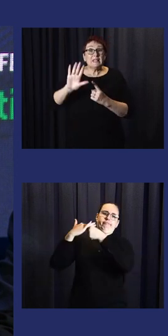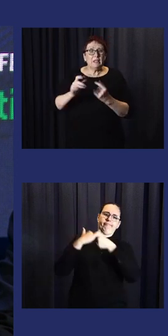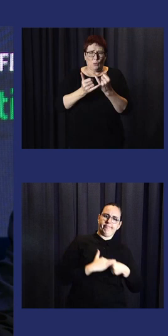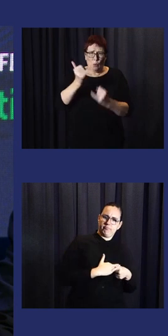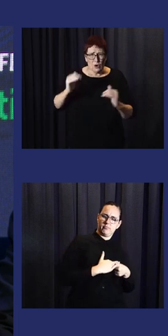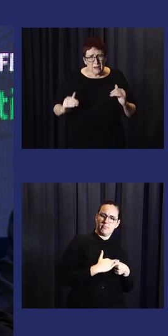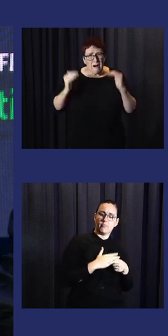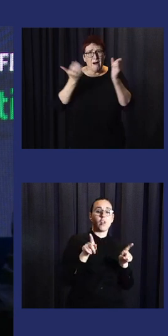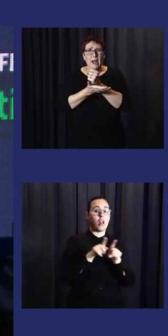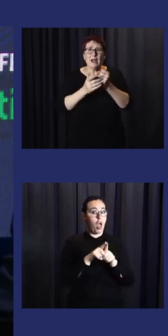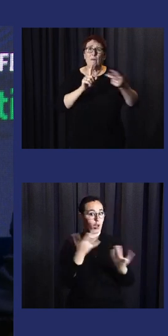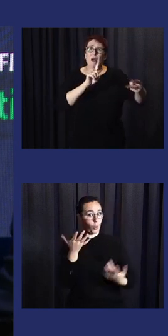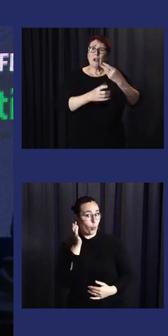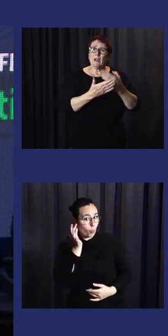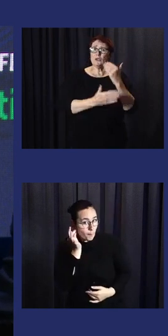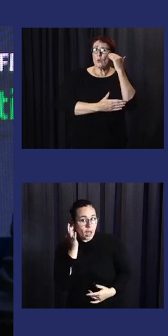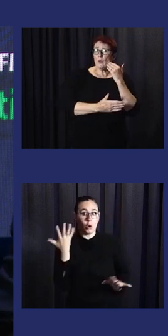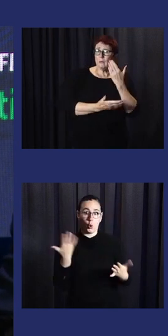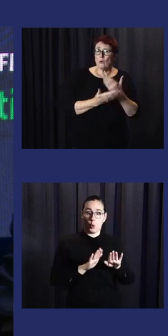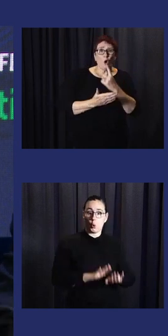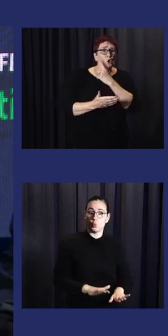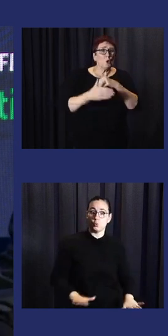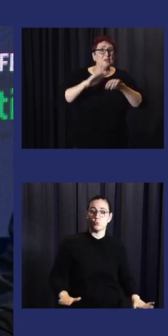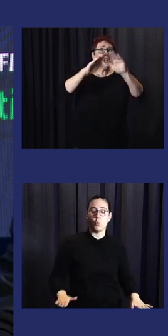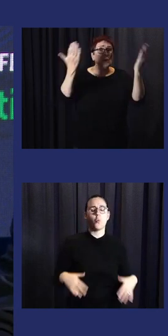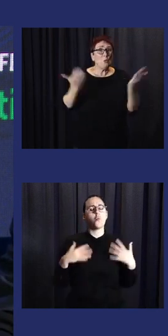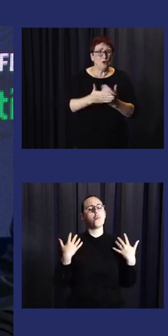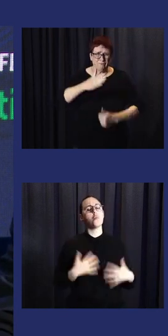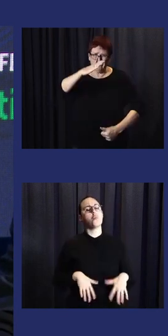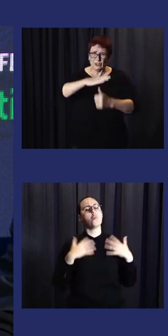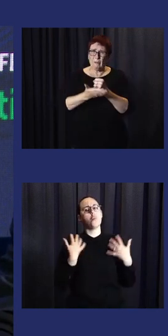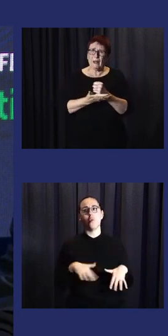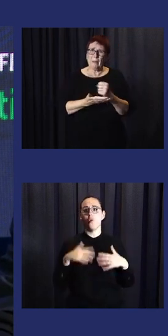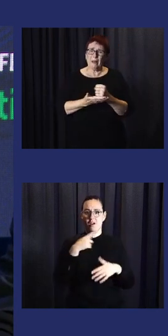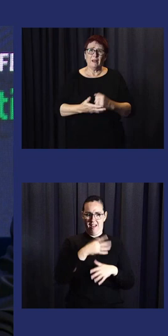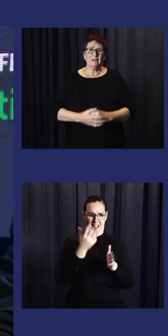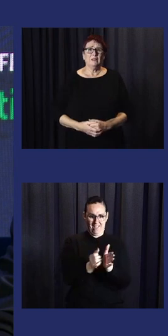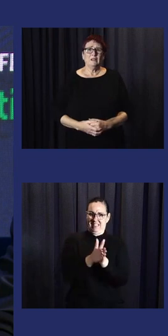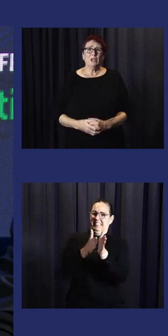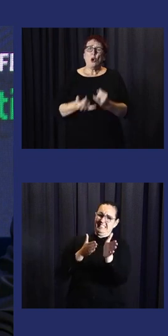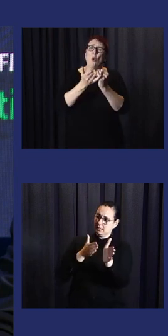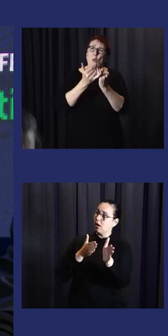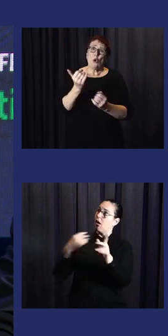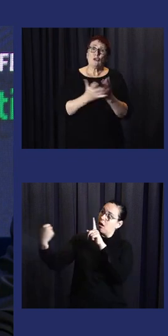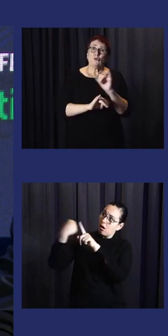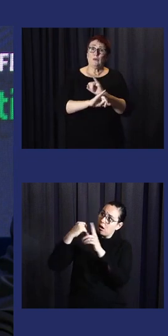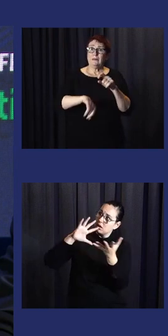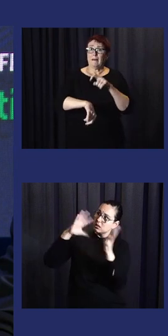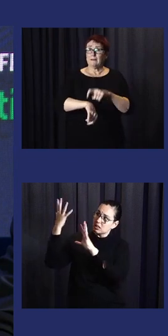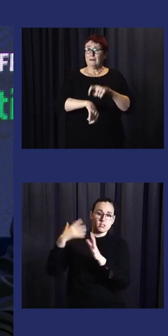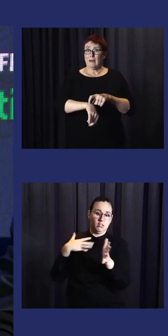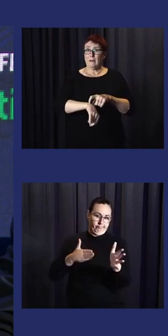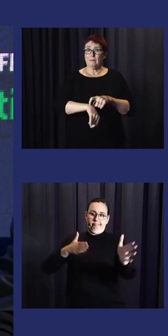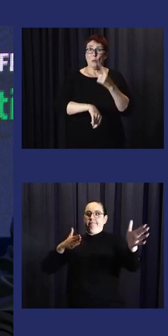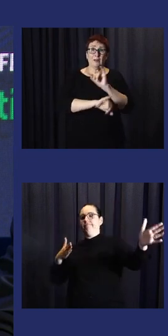of violence against women and girls in the world. And these are much worse during disasters. If you look at one